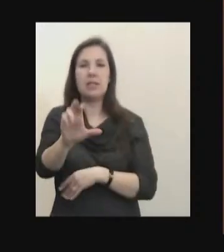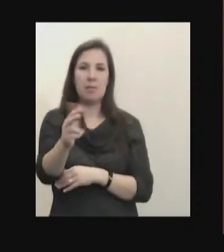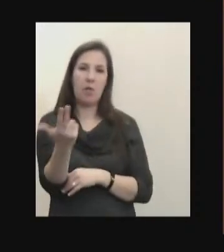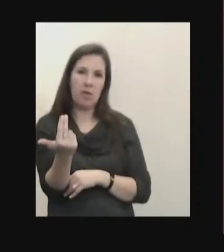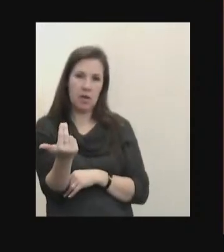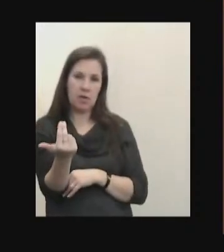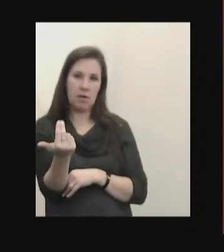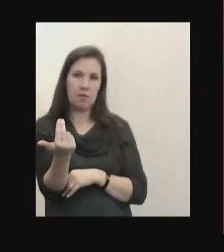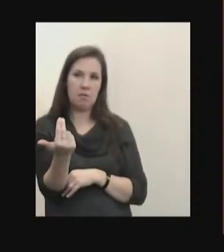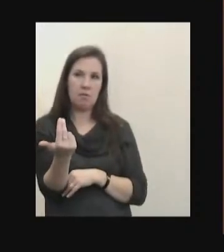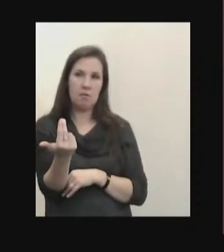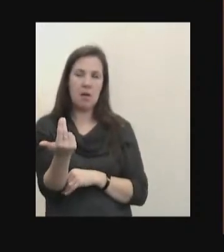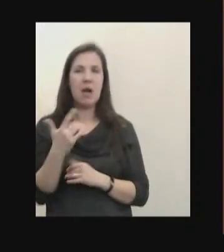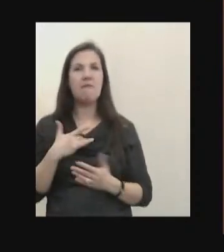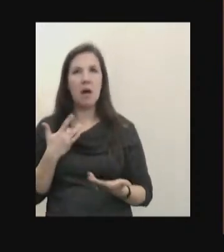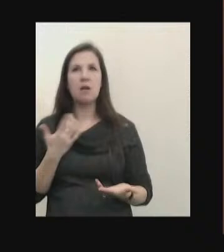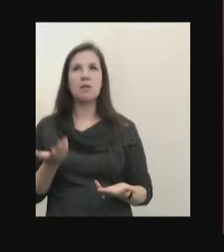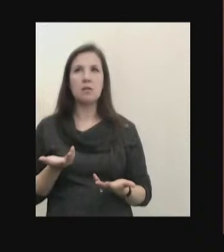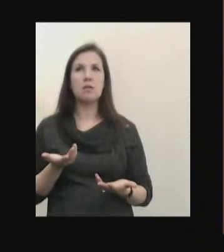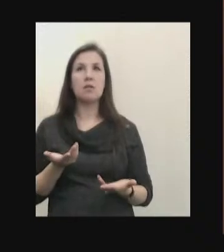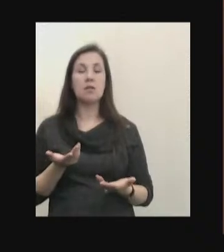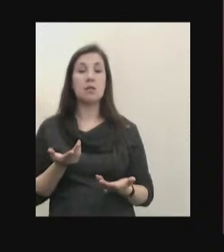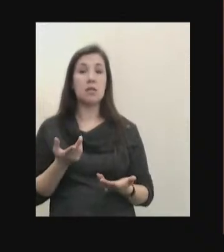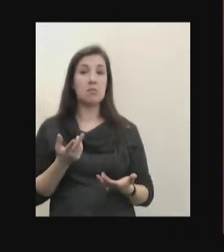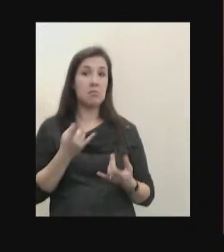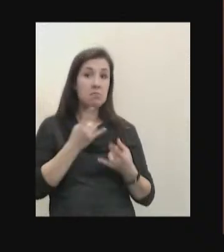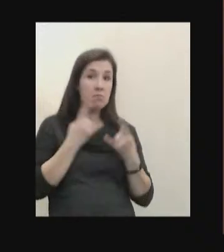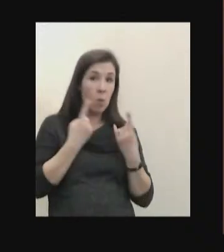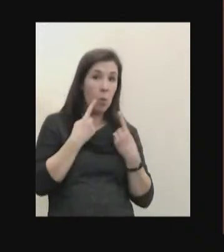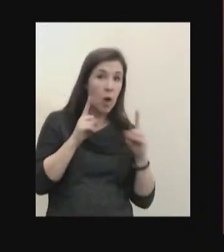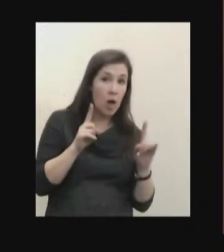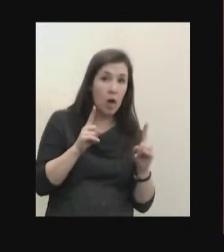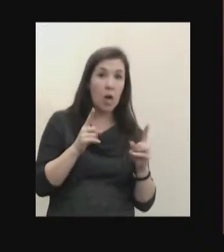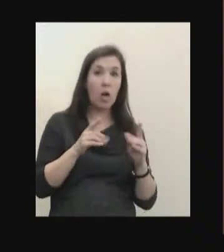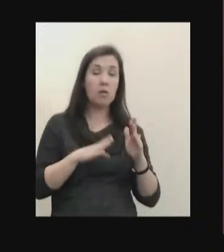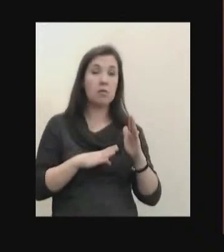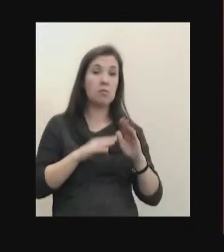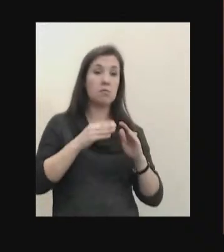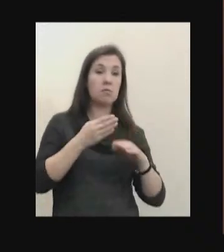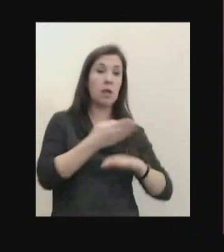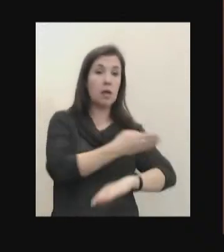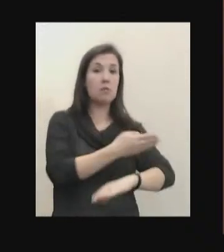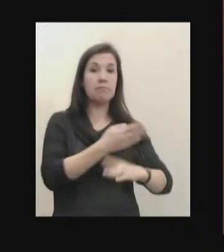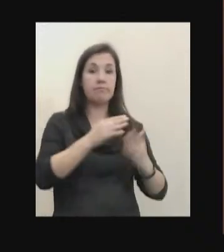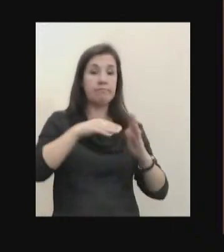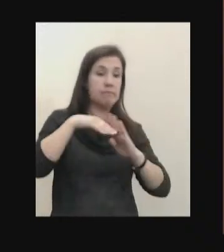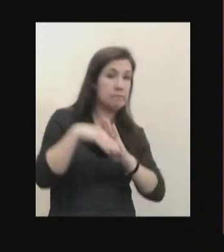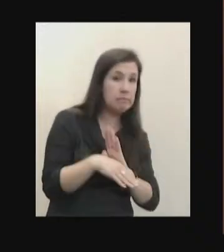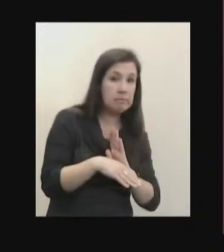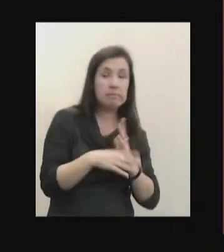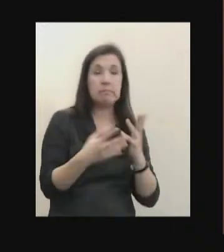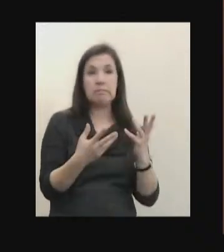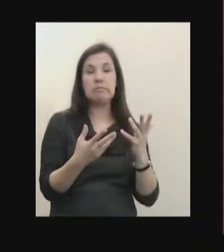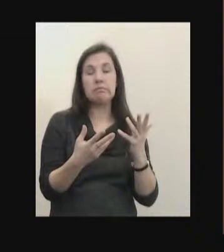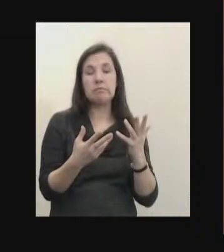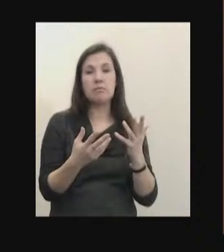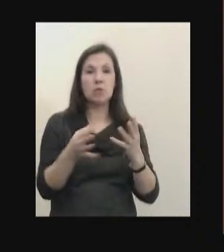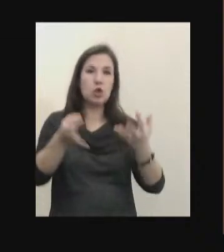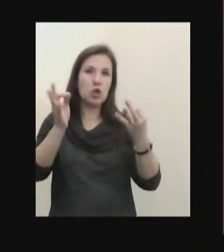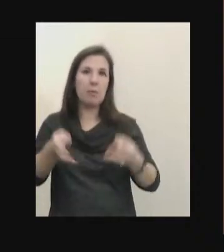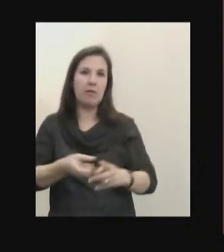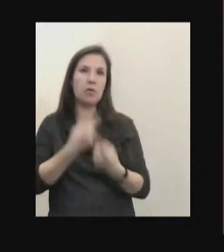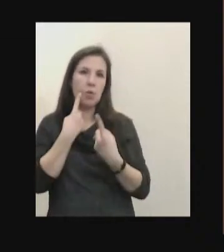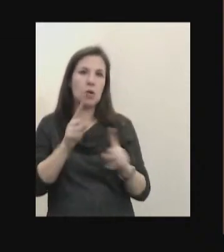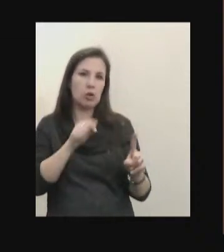And they felt that to really determine if the mask mandate was making an impact. What I've said on Monday